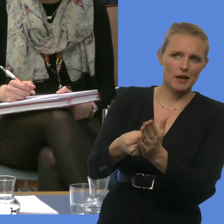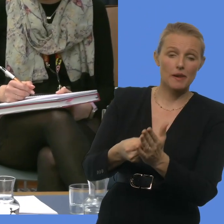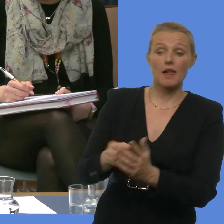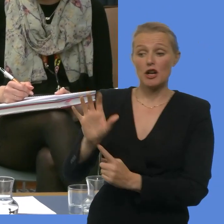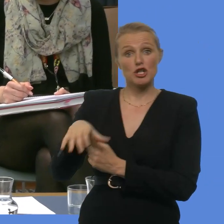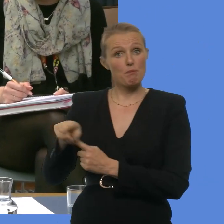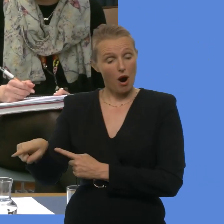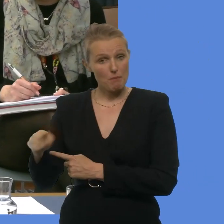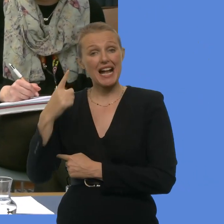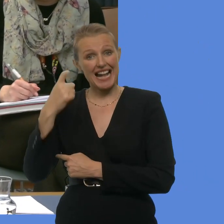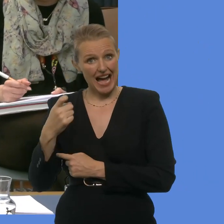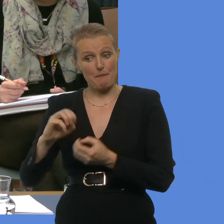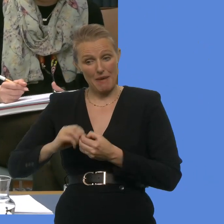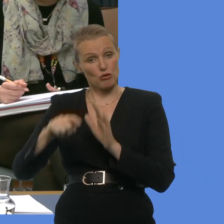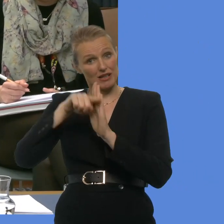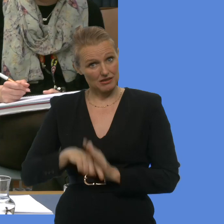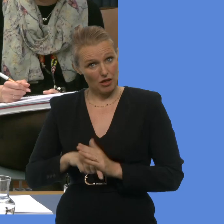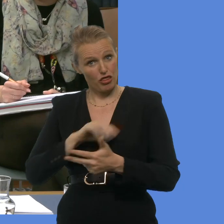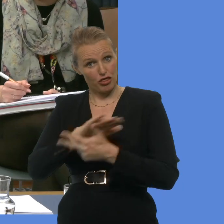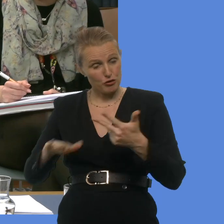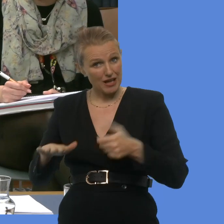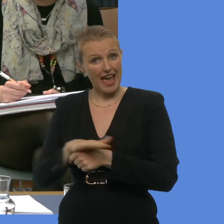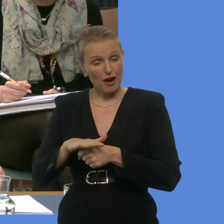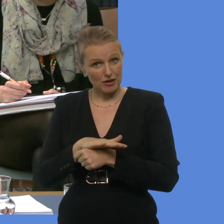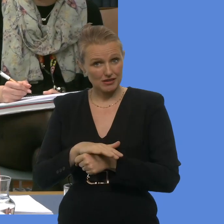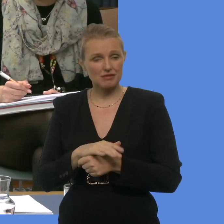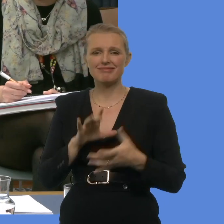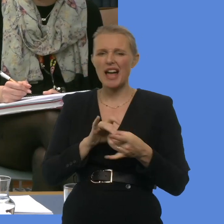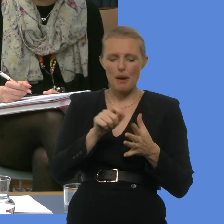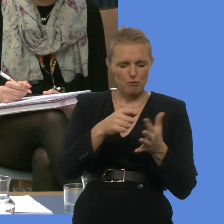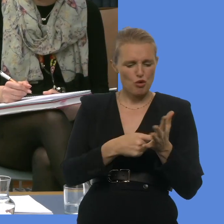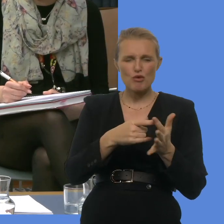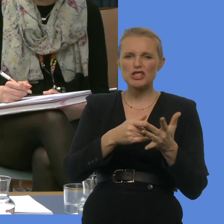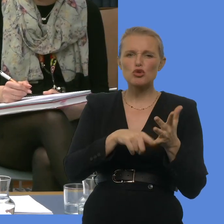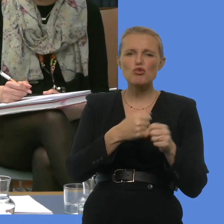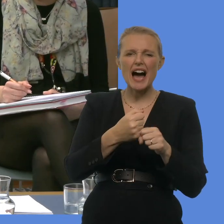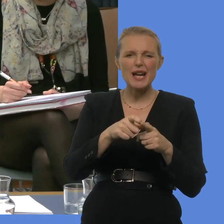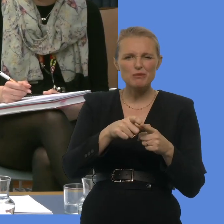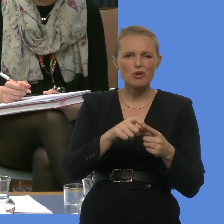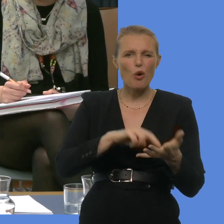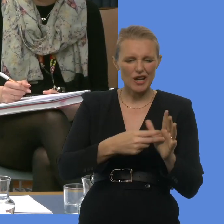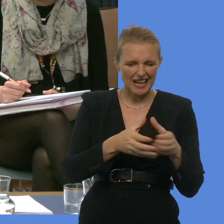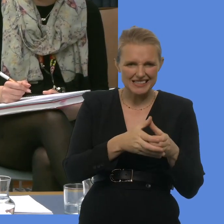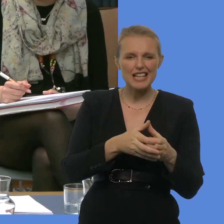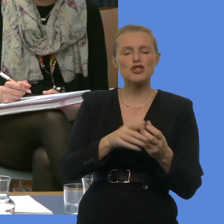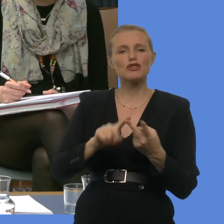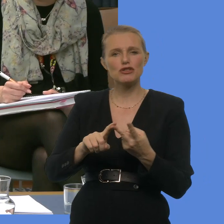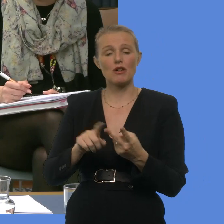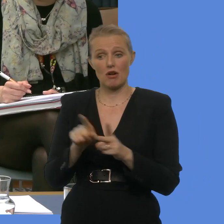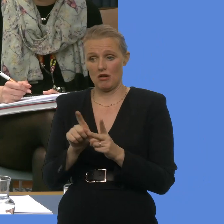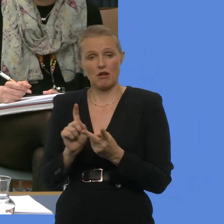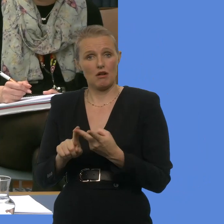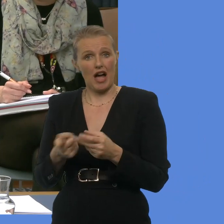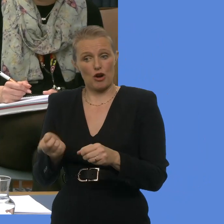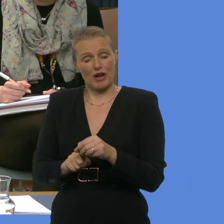regulations in 3 key areas. That's the list of prescribed organisations, details of the accreditation scheme for translators and